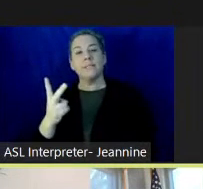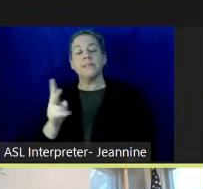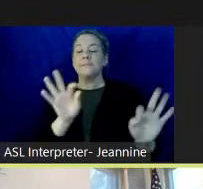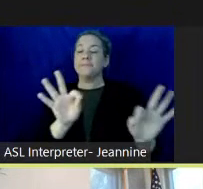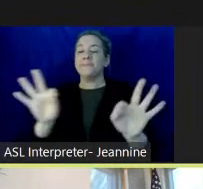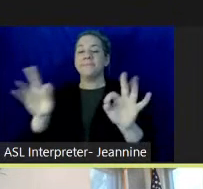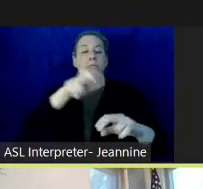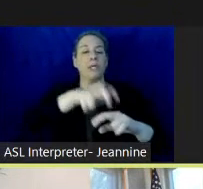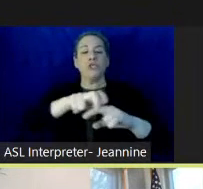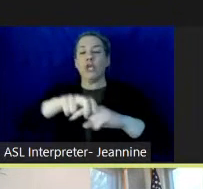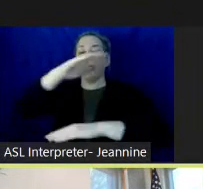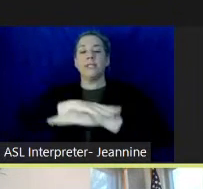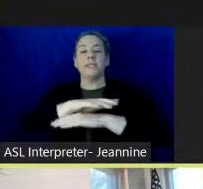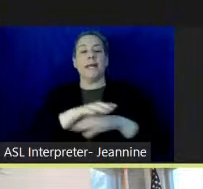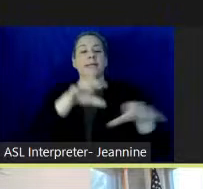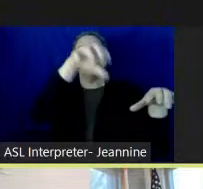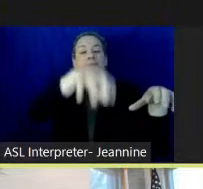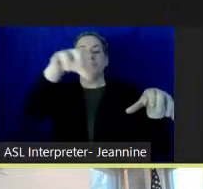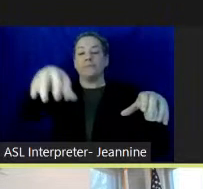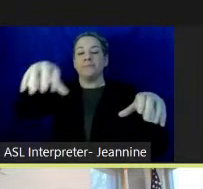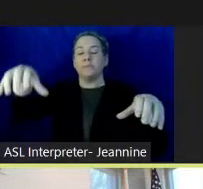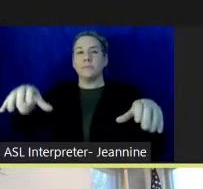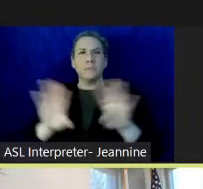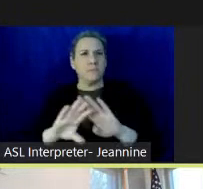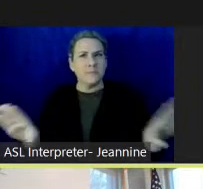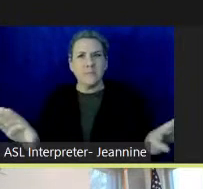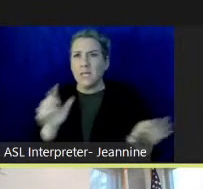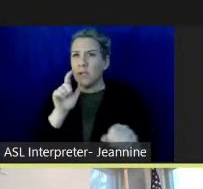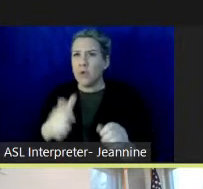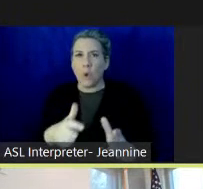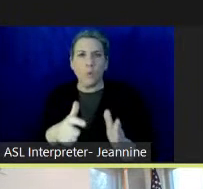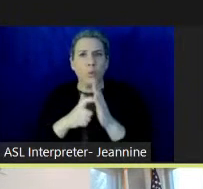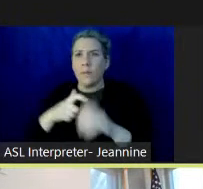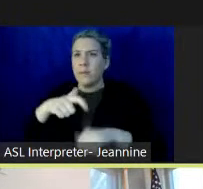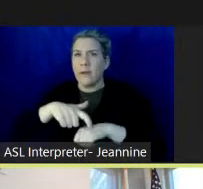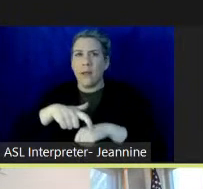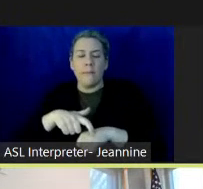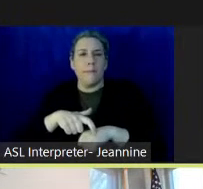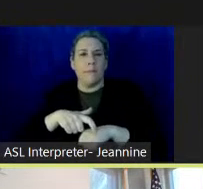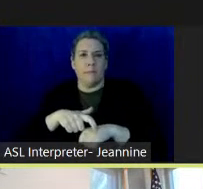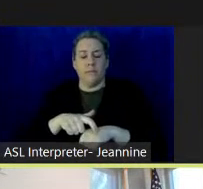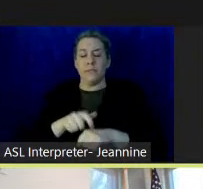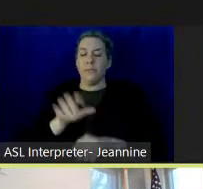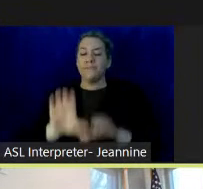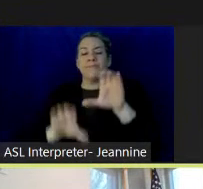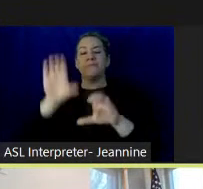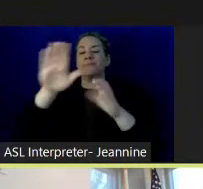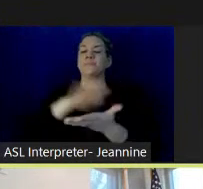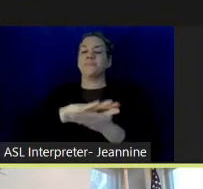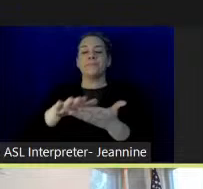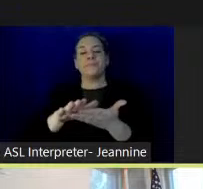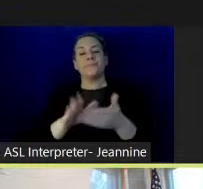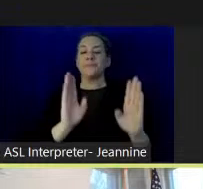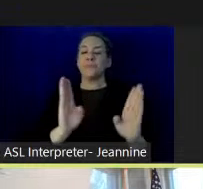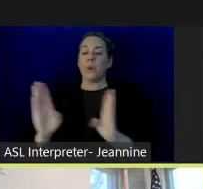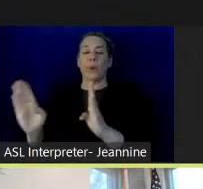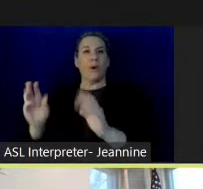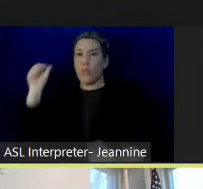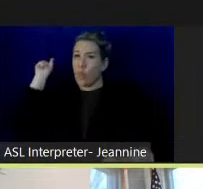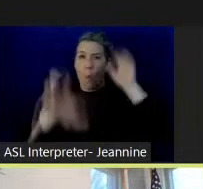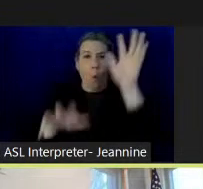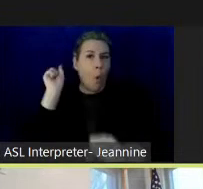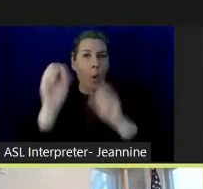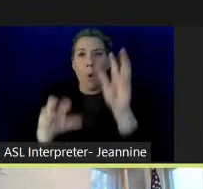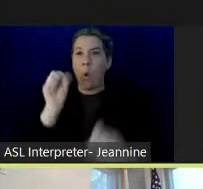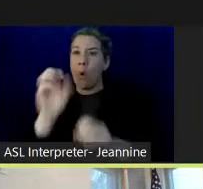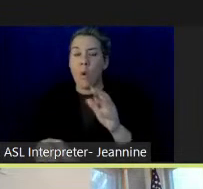and tables and desks. Again, don't take the time. It's not the appropriate time to stack chairs neatly in an orderly fashion. Throw those objects